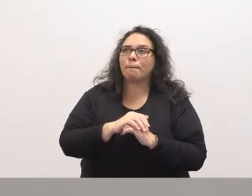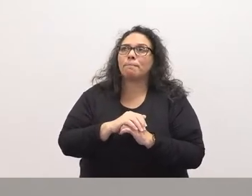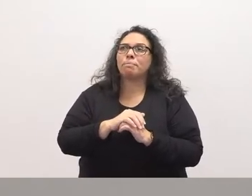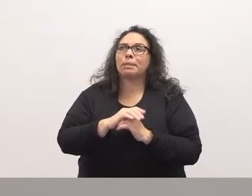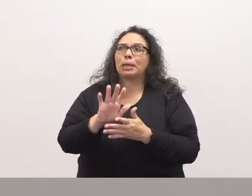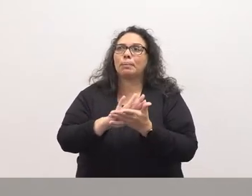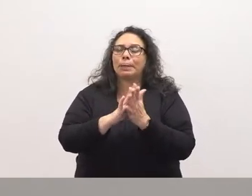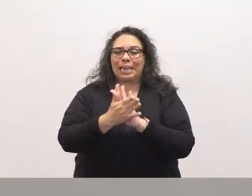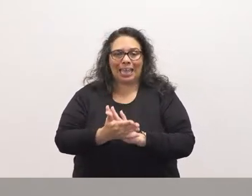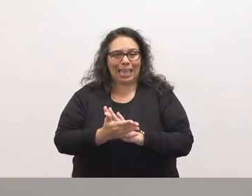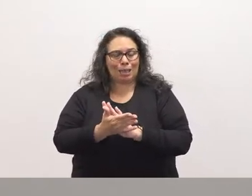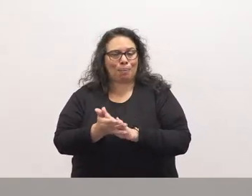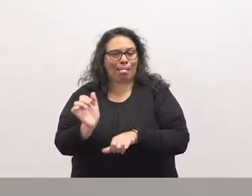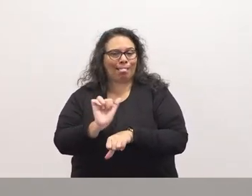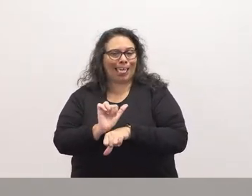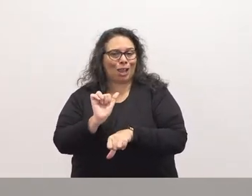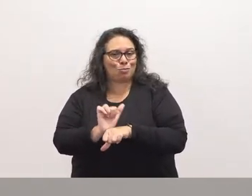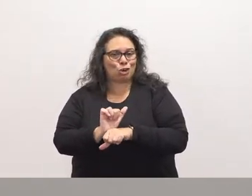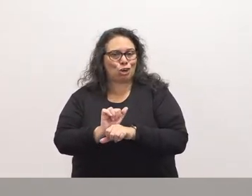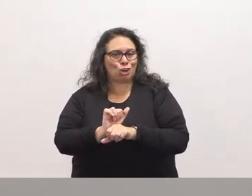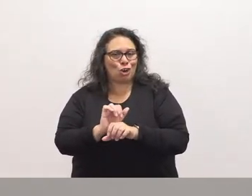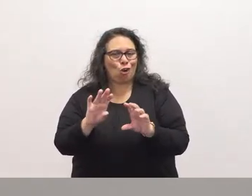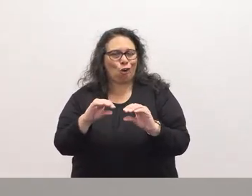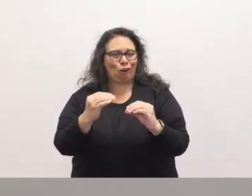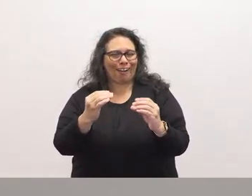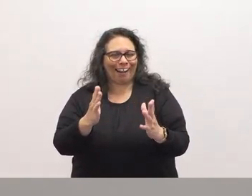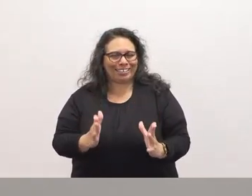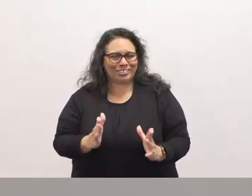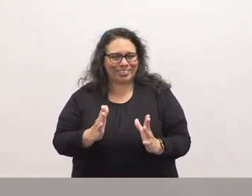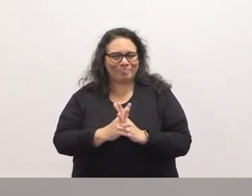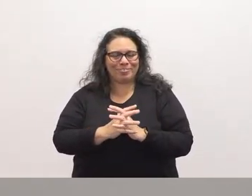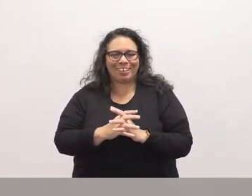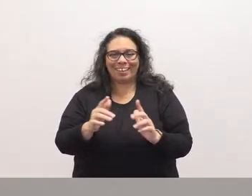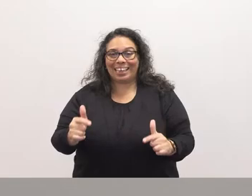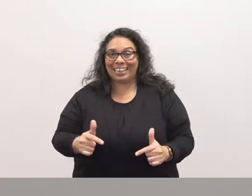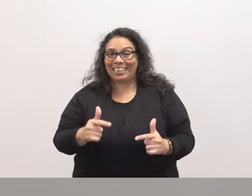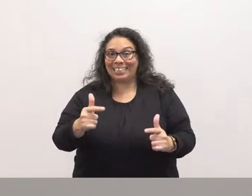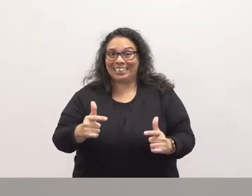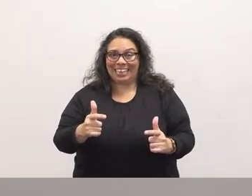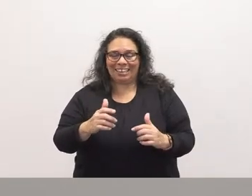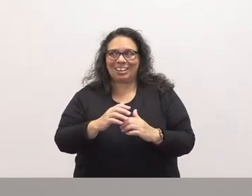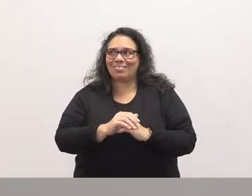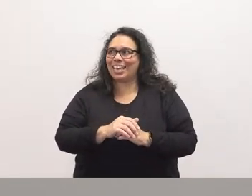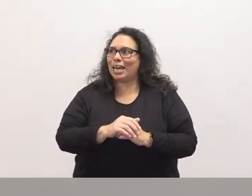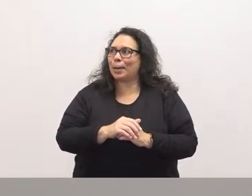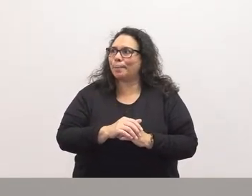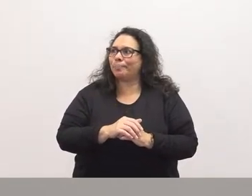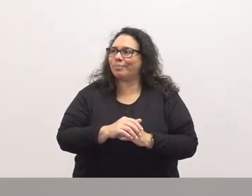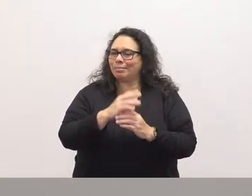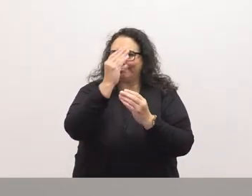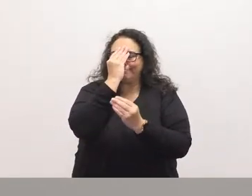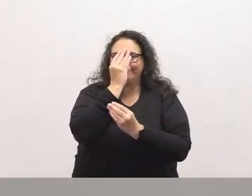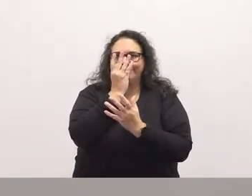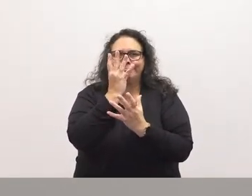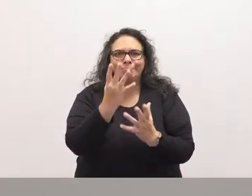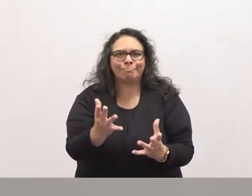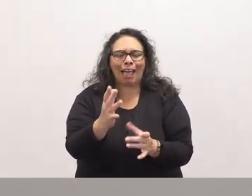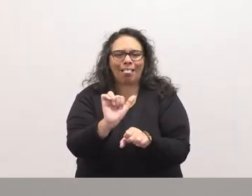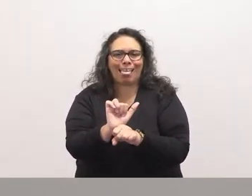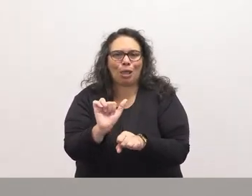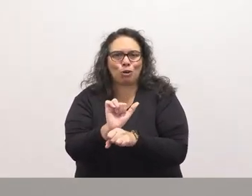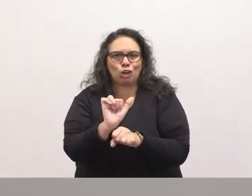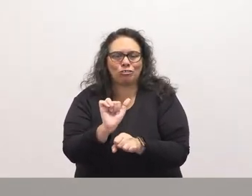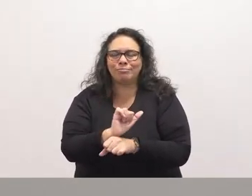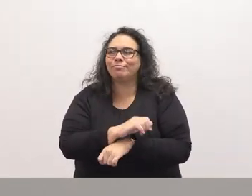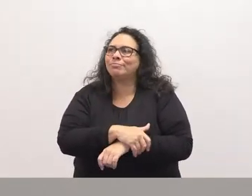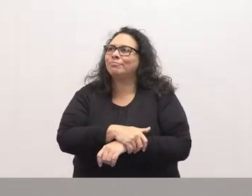became a labor organizer and lived a life of devoted to labor and did a lot of things.